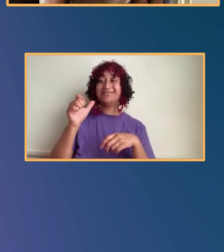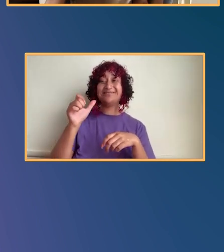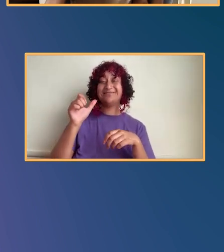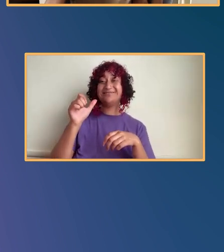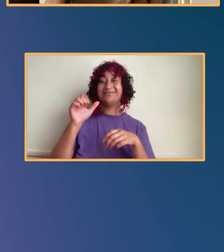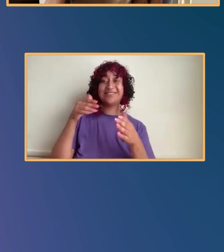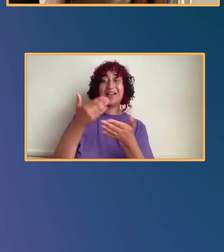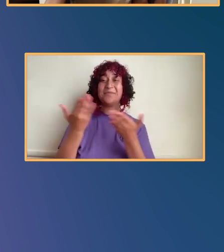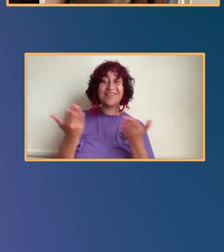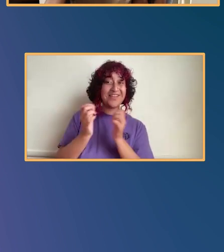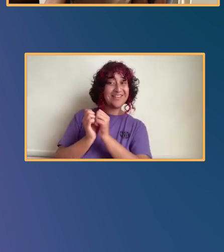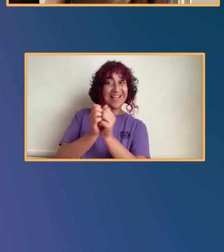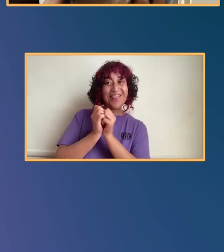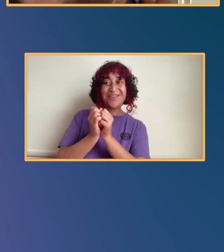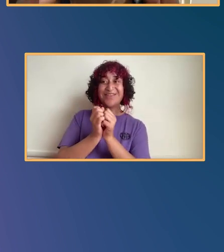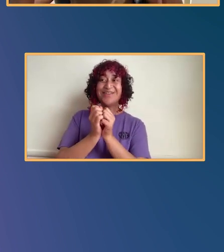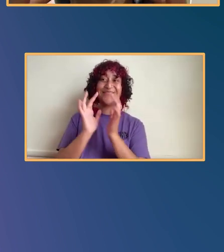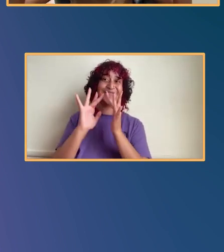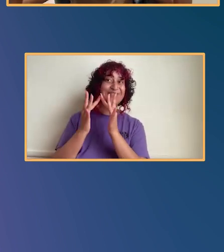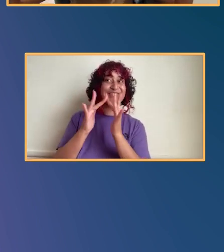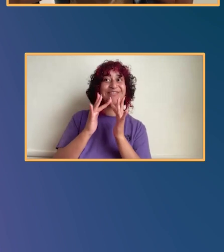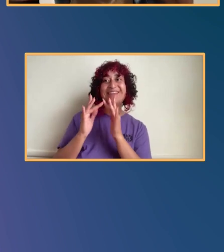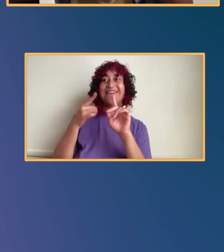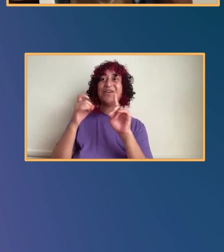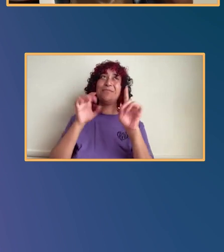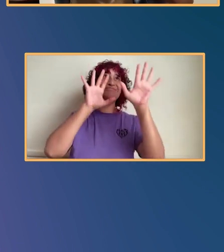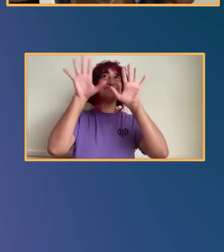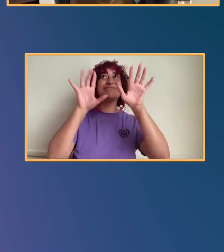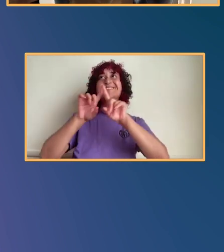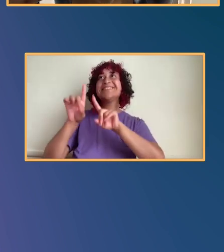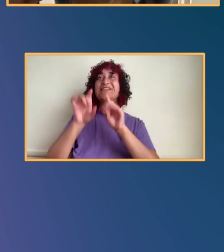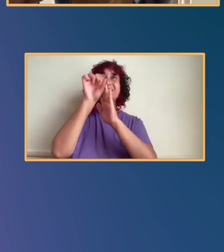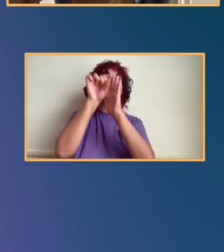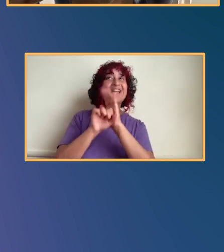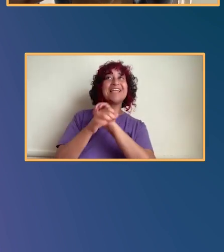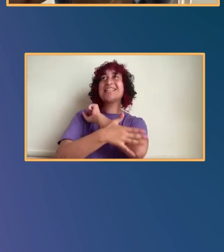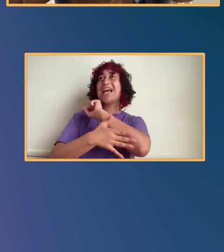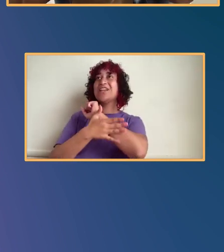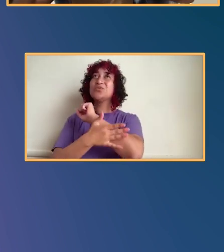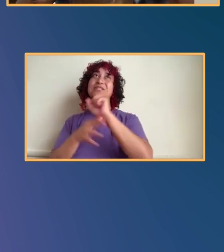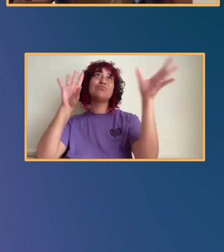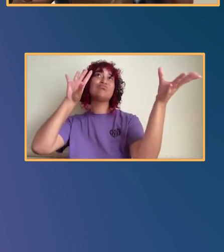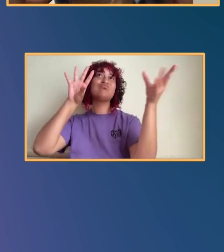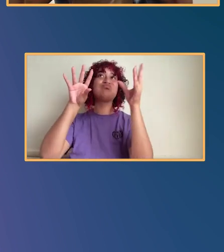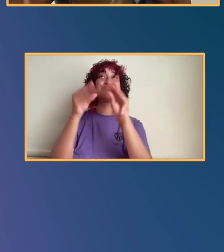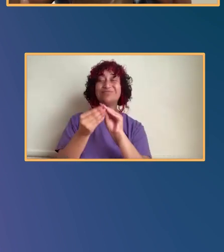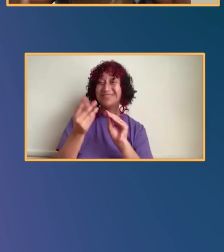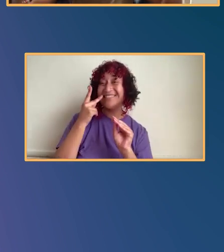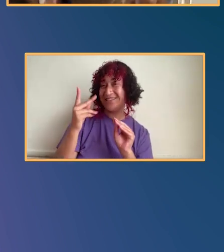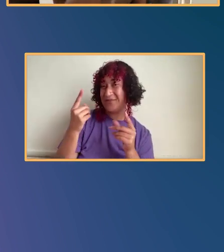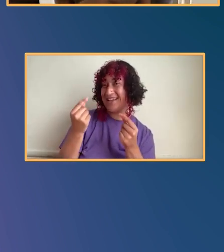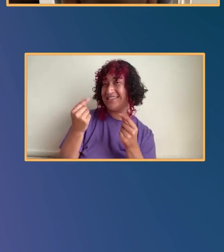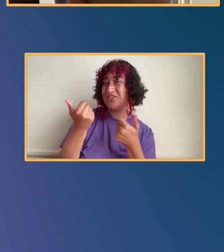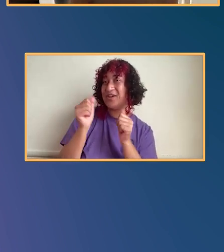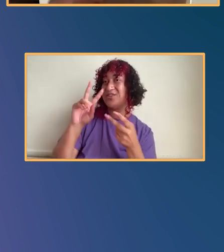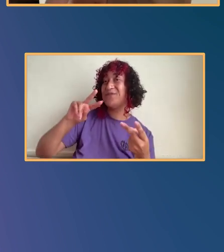space together virtually from across so many states and countries. See what I did there? Just flipping that